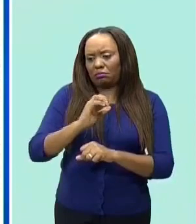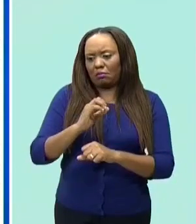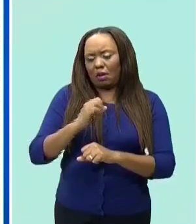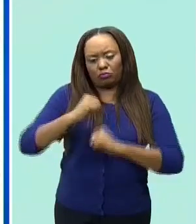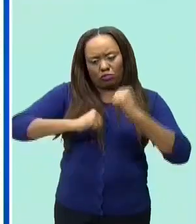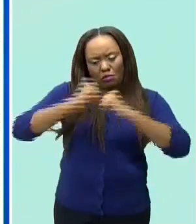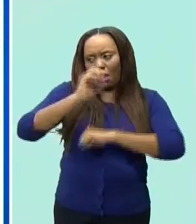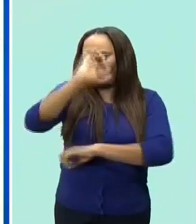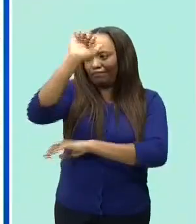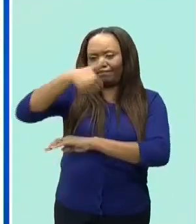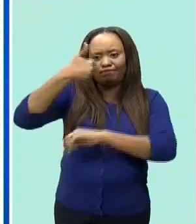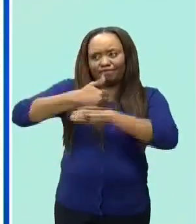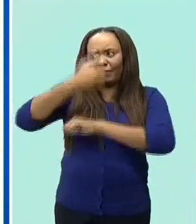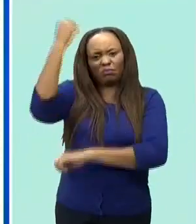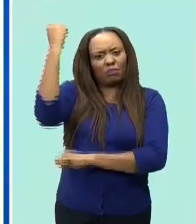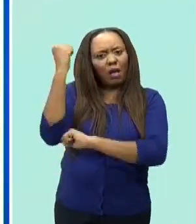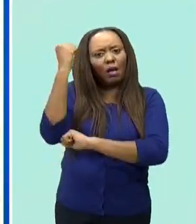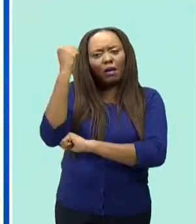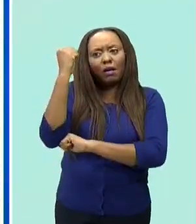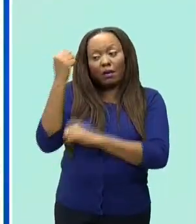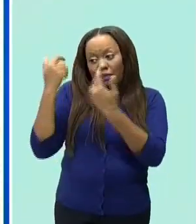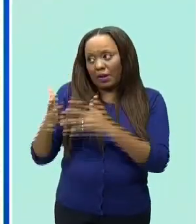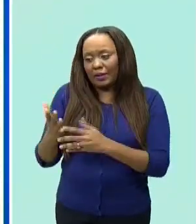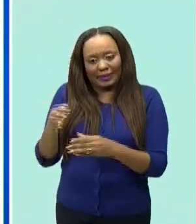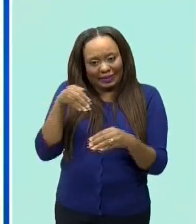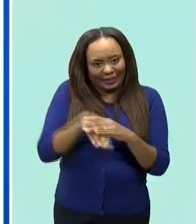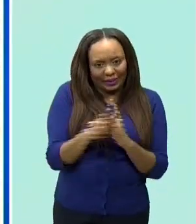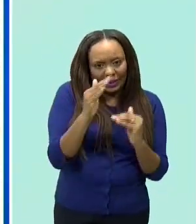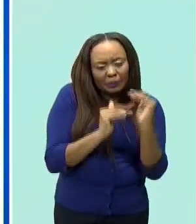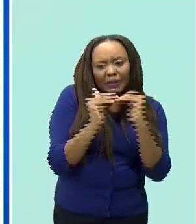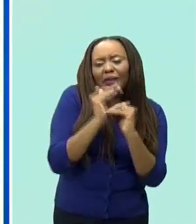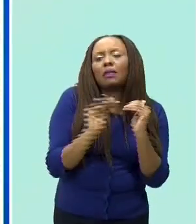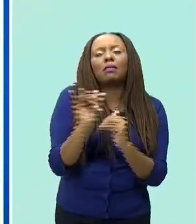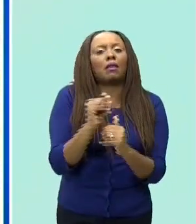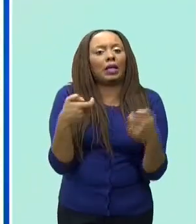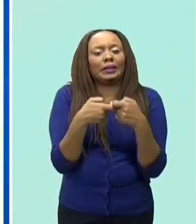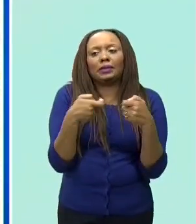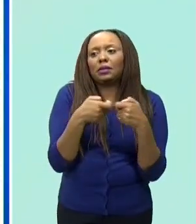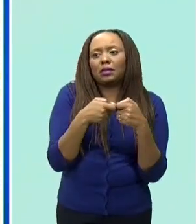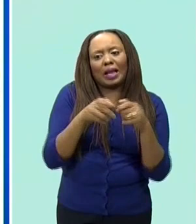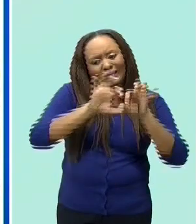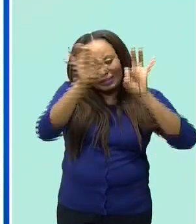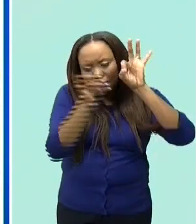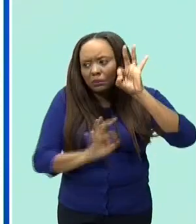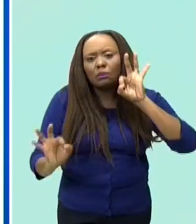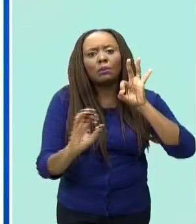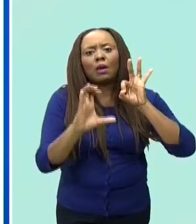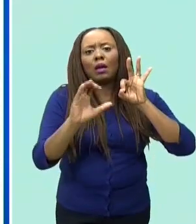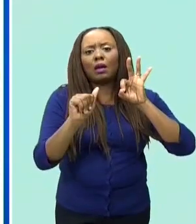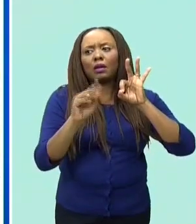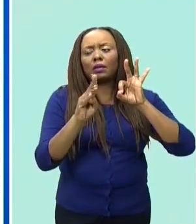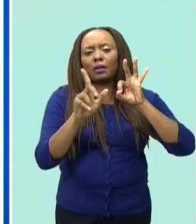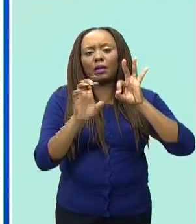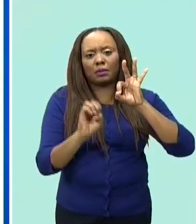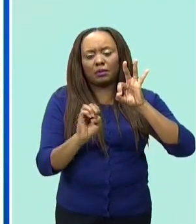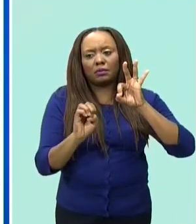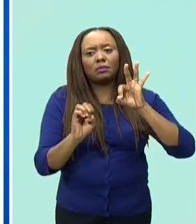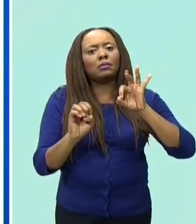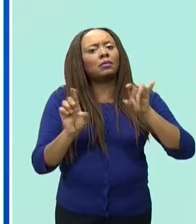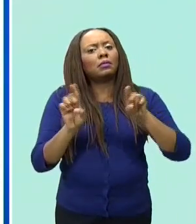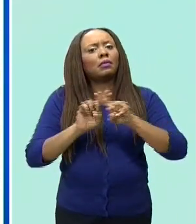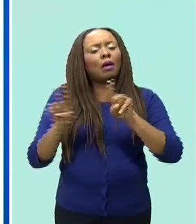will be taken care of with all the electricity and all other cabling to be installed. But at the same time,